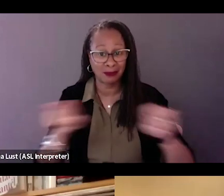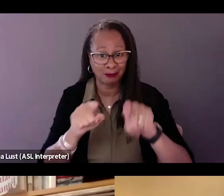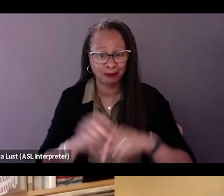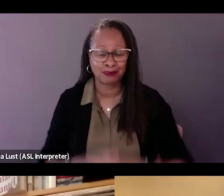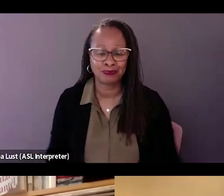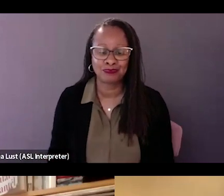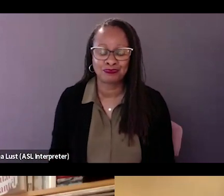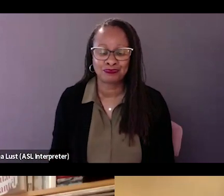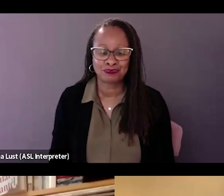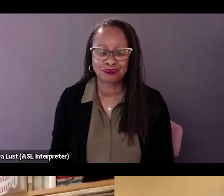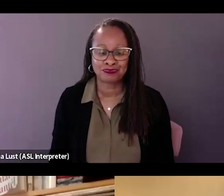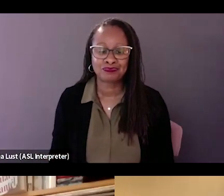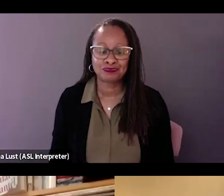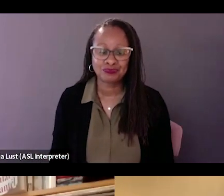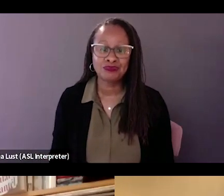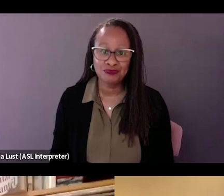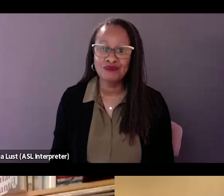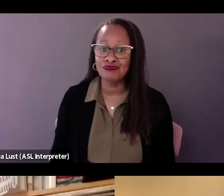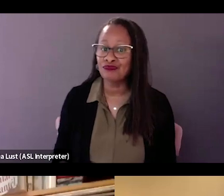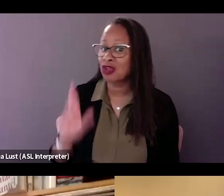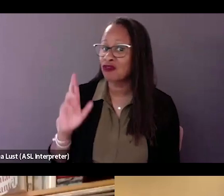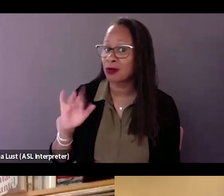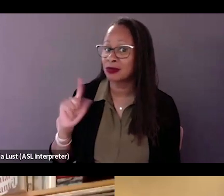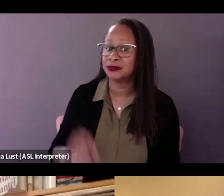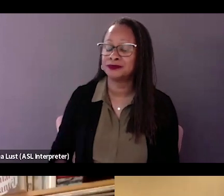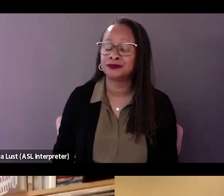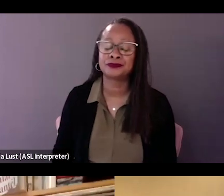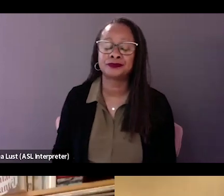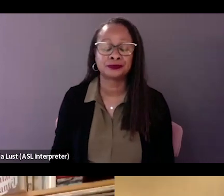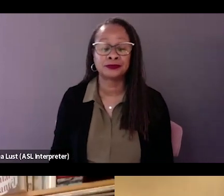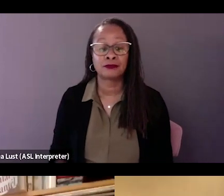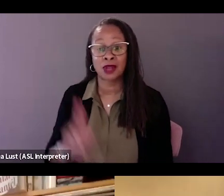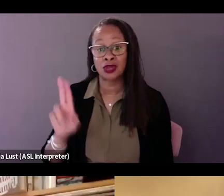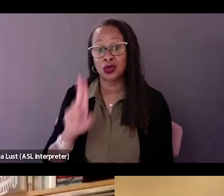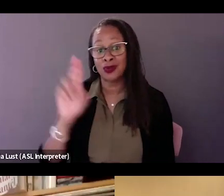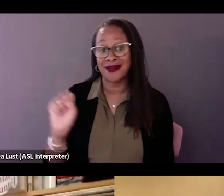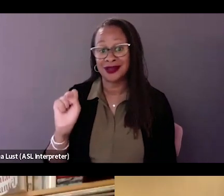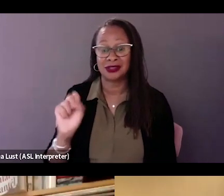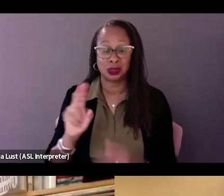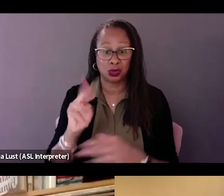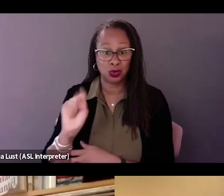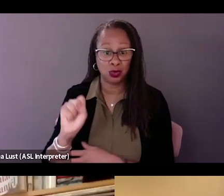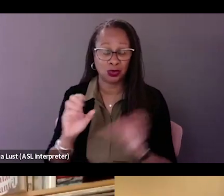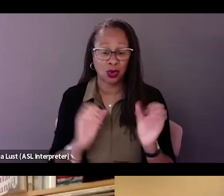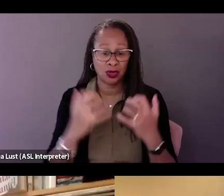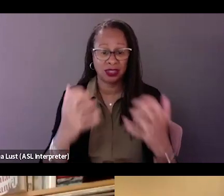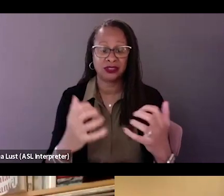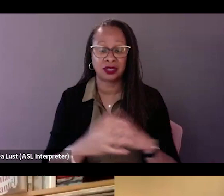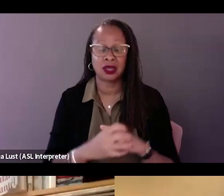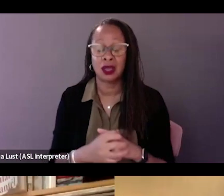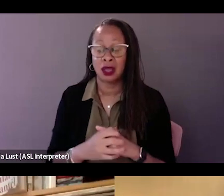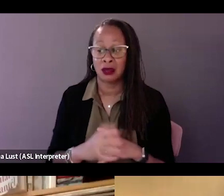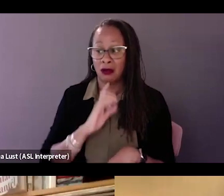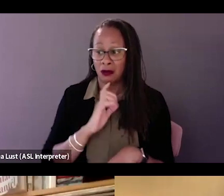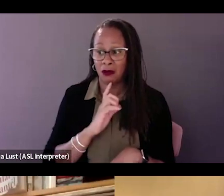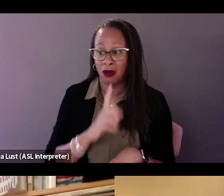Yeah, you certainly U.S. News audiences here are very familiar with the dynamic that Ravish is worried about